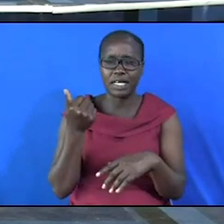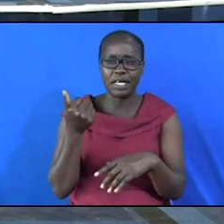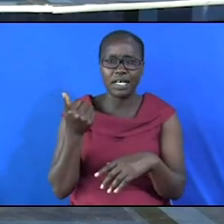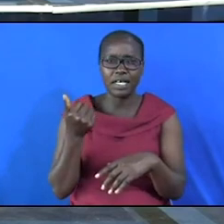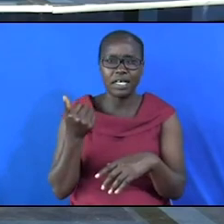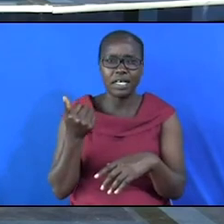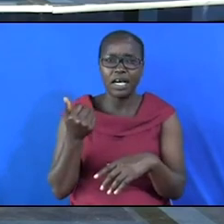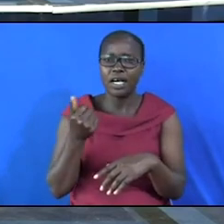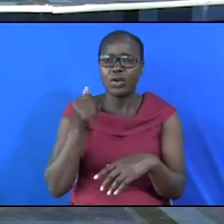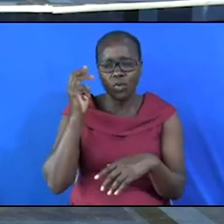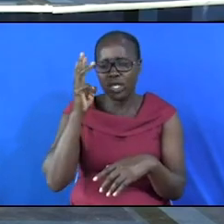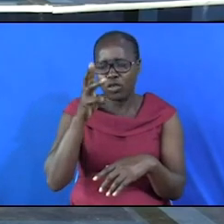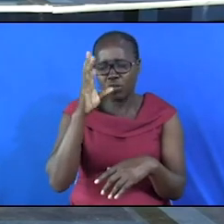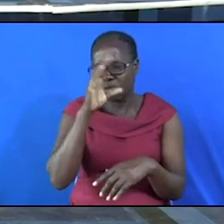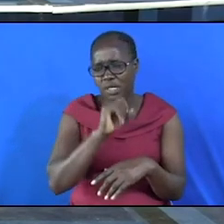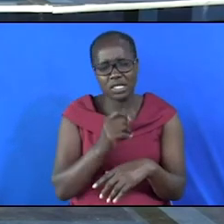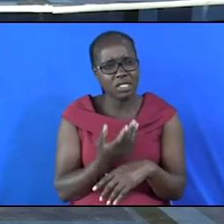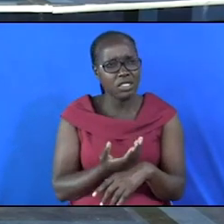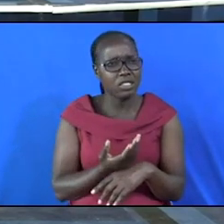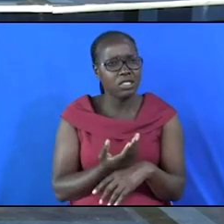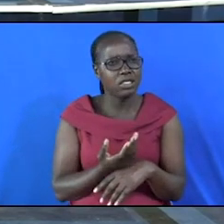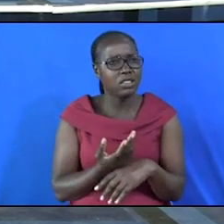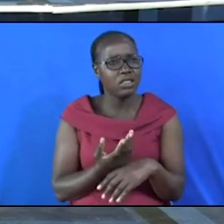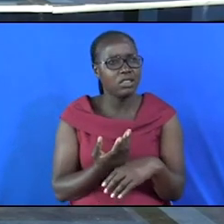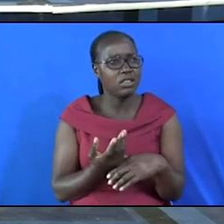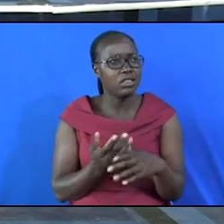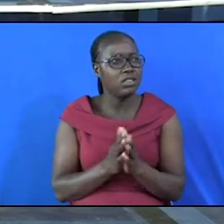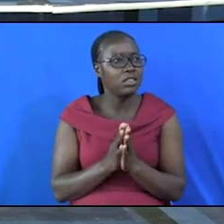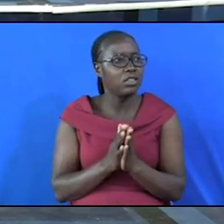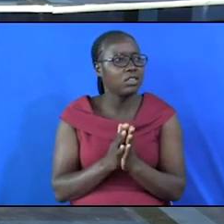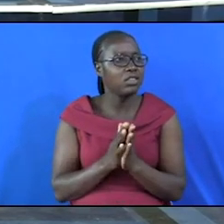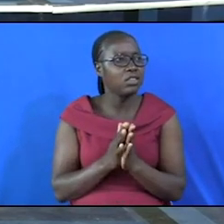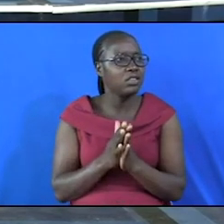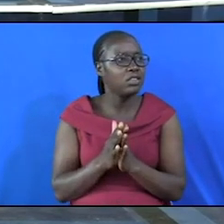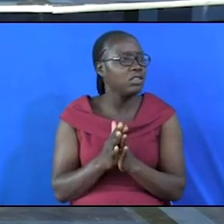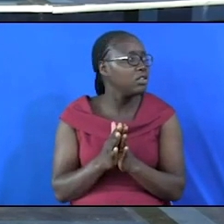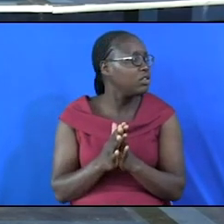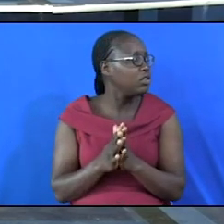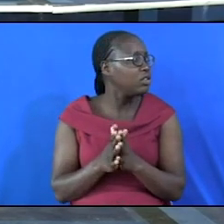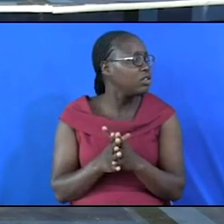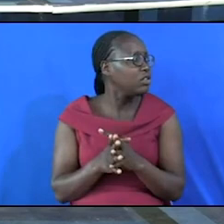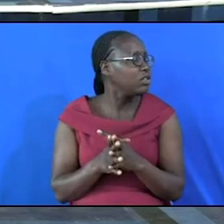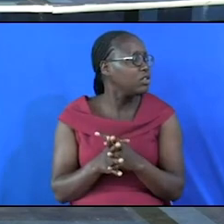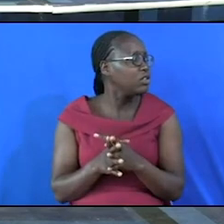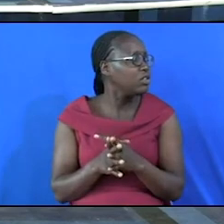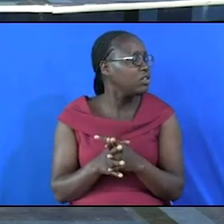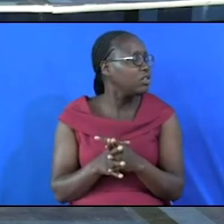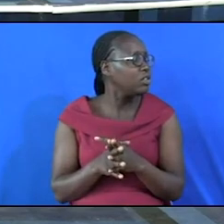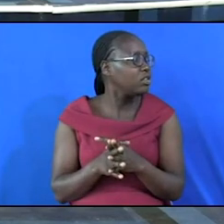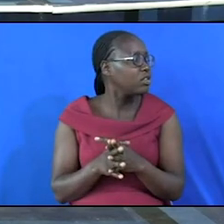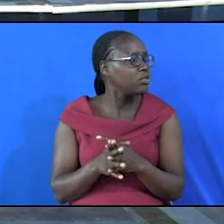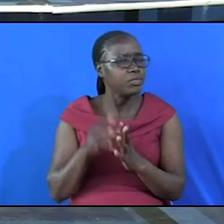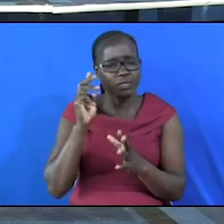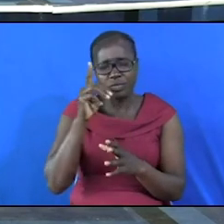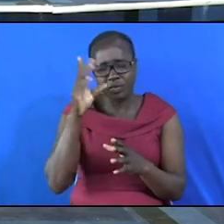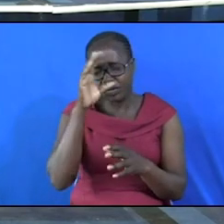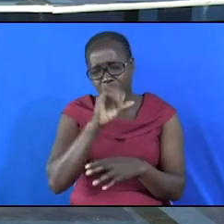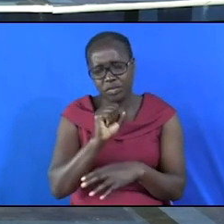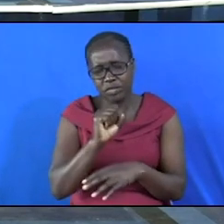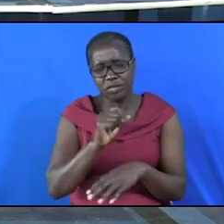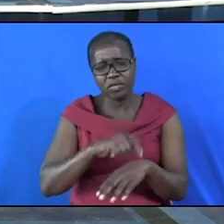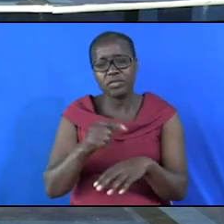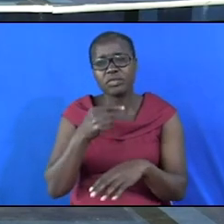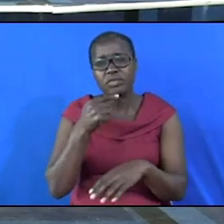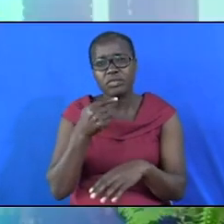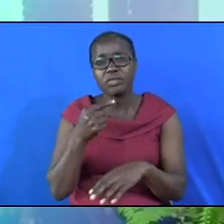question is, will you be what? Missed. It's a very simple sermon. Will you be missed? Will you be missed? When